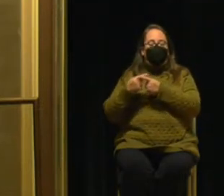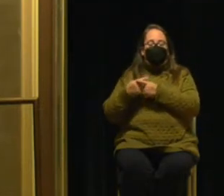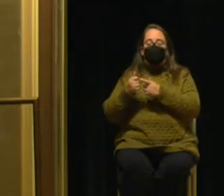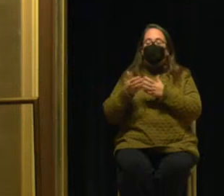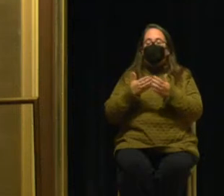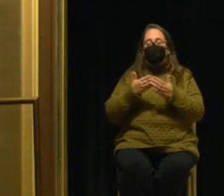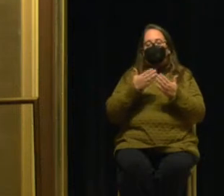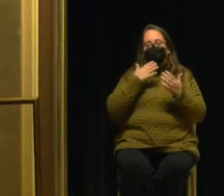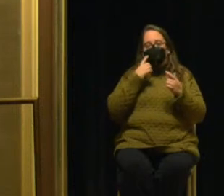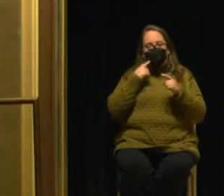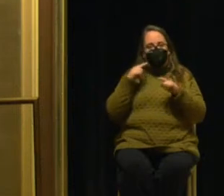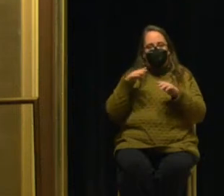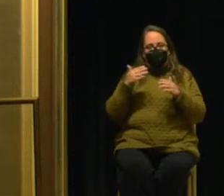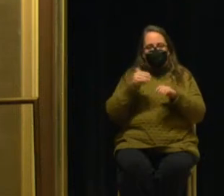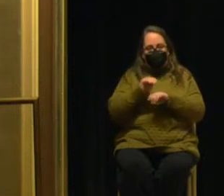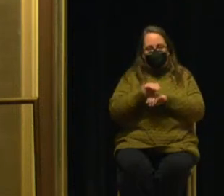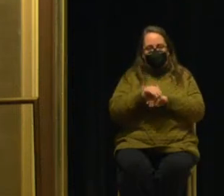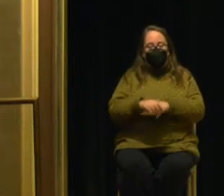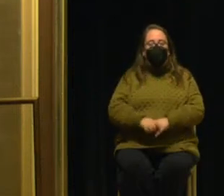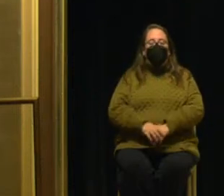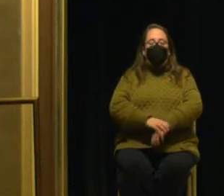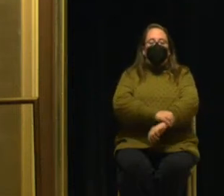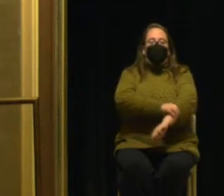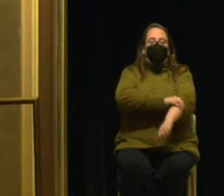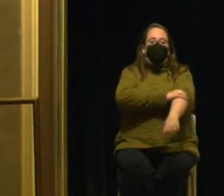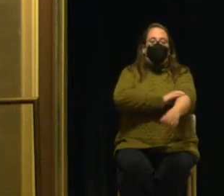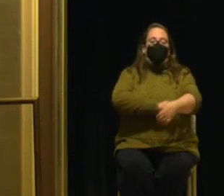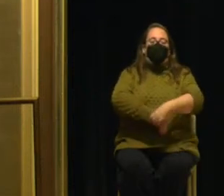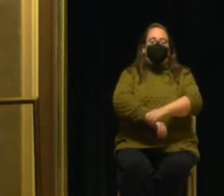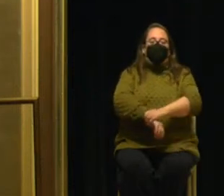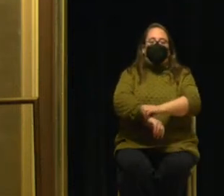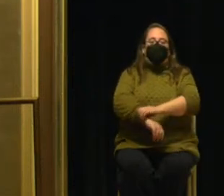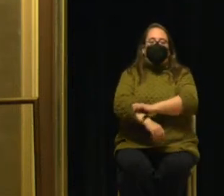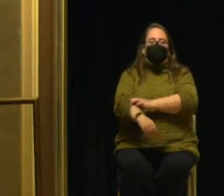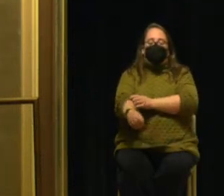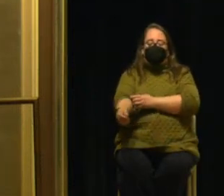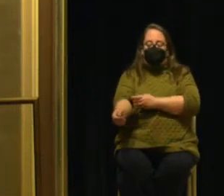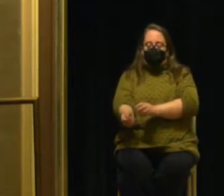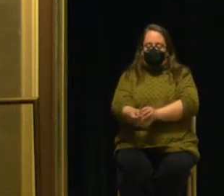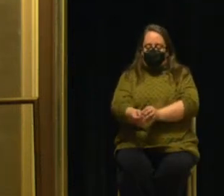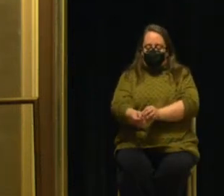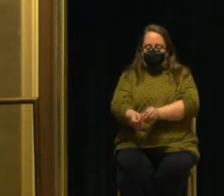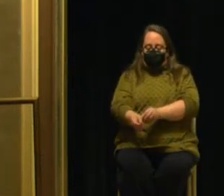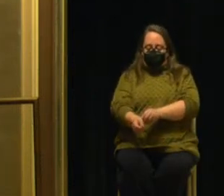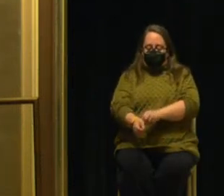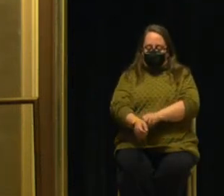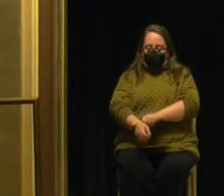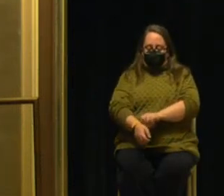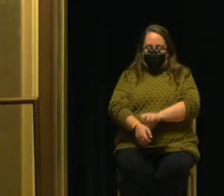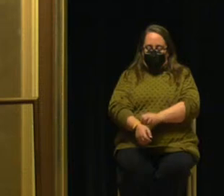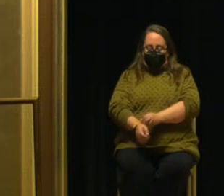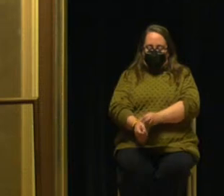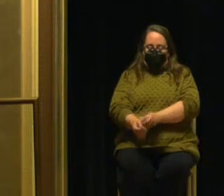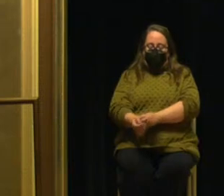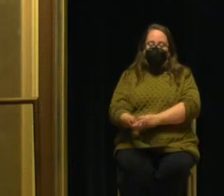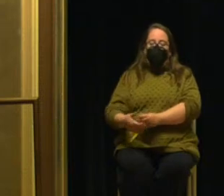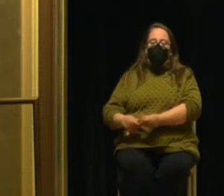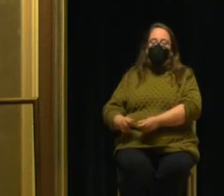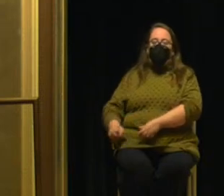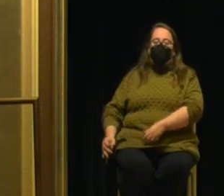you very much for being here. So I'm going to begin tonight where I begin the book, which is